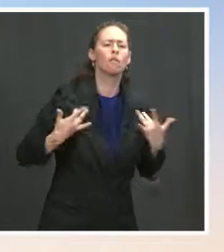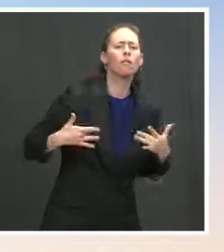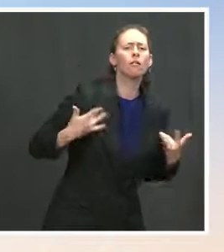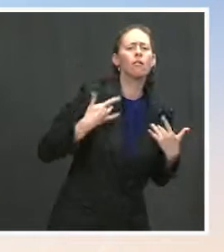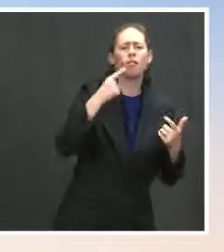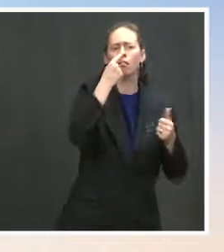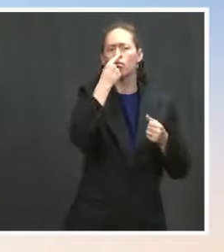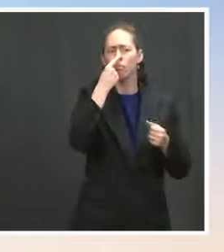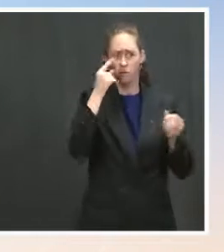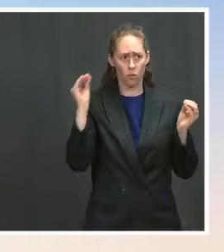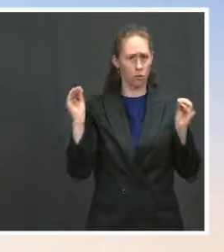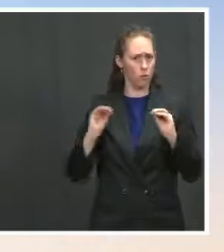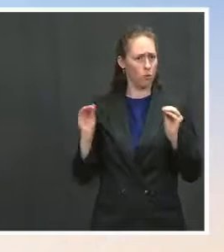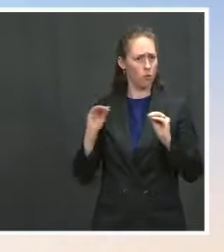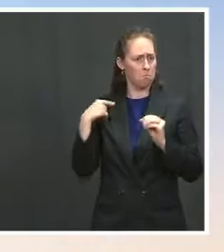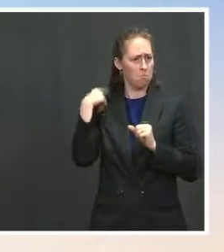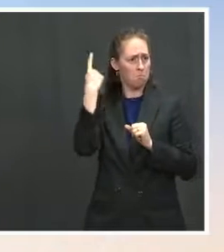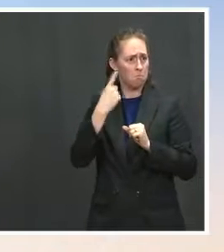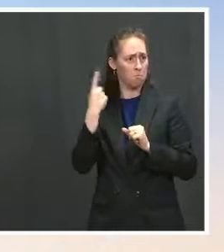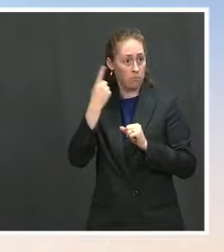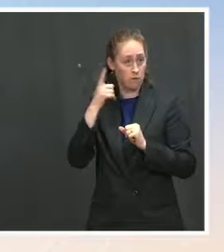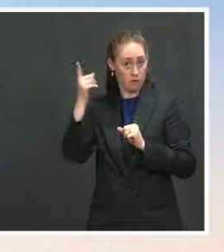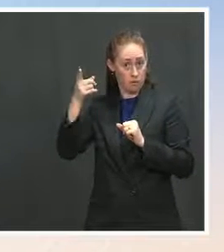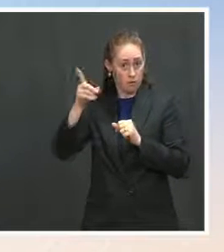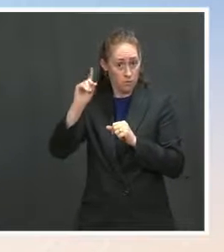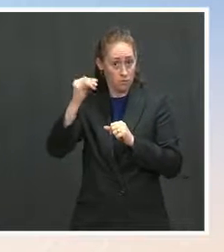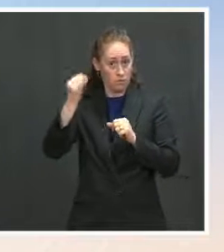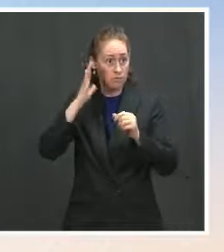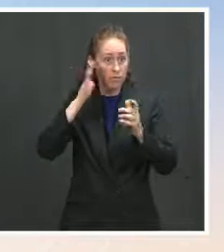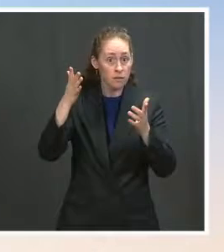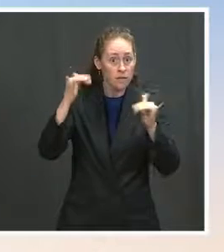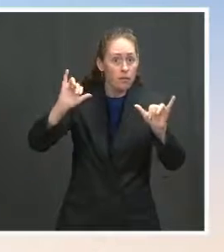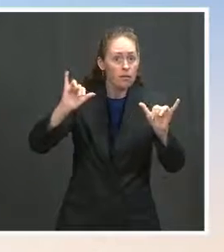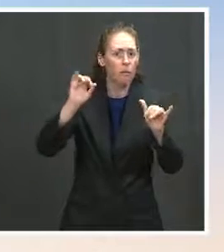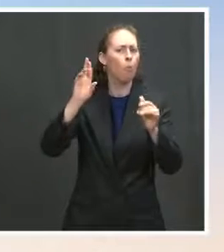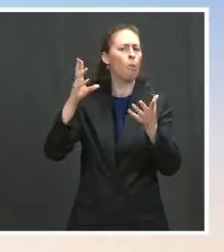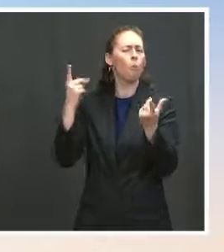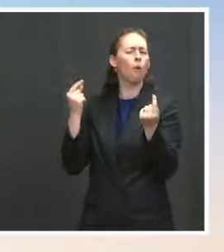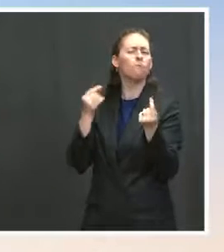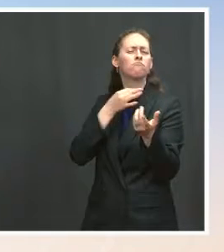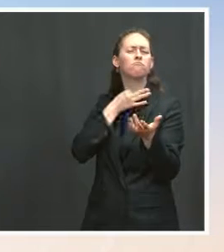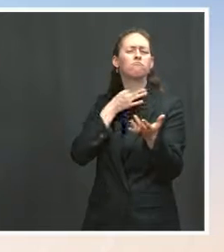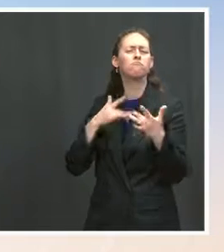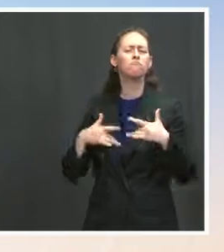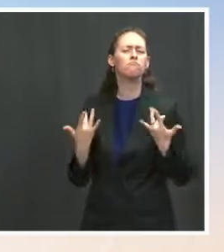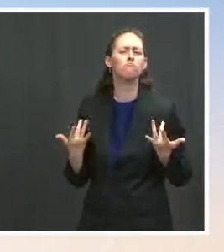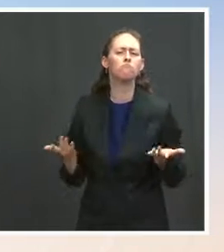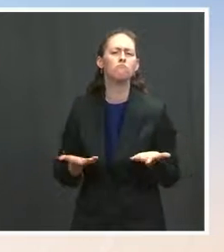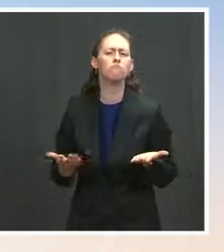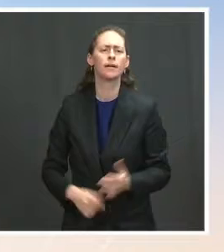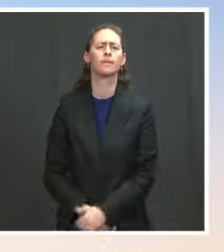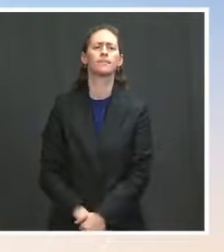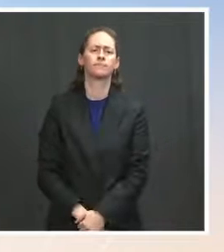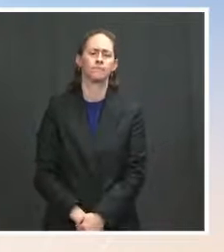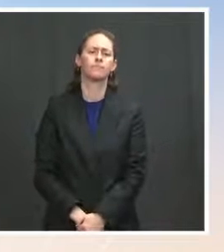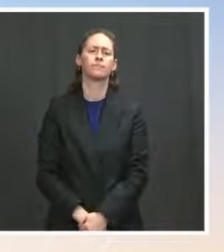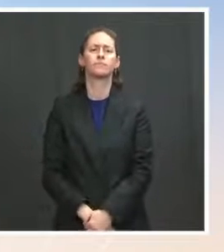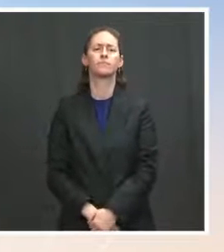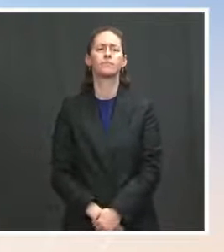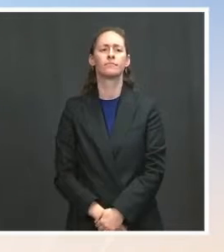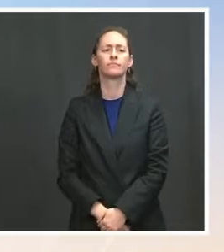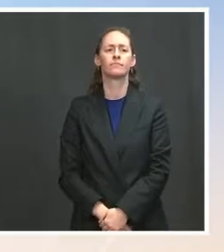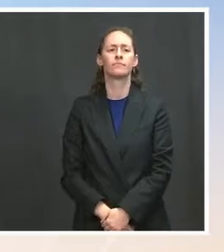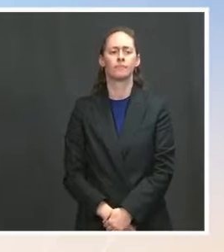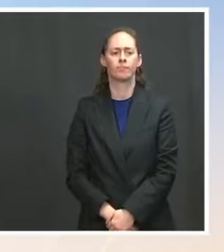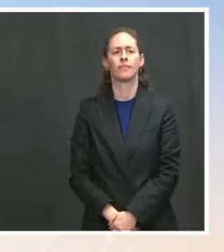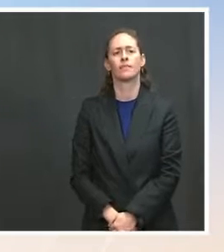the independence of the Justice Department? Sure. Well, for those of you who didn't follow as closely what Alex referenced, although I bet many of you did, this is the